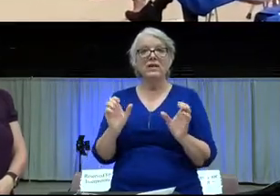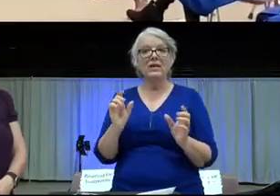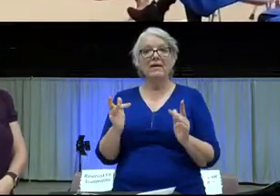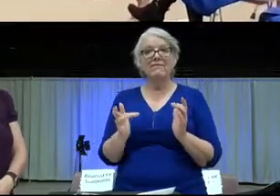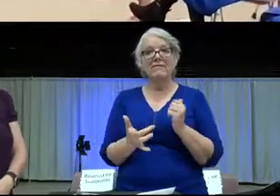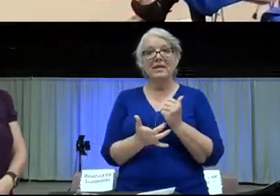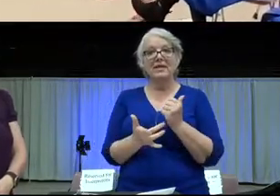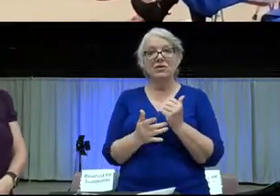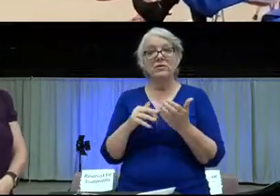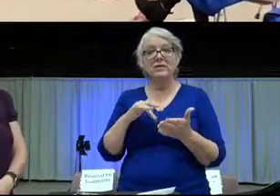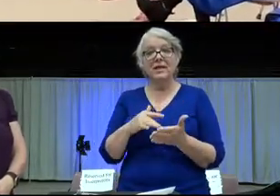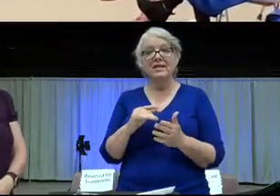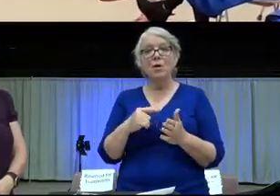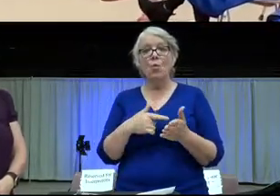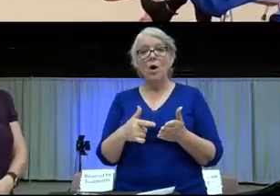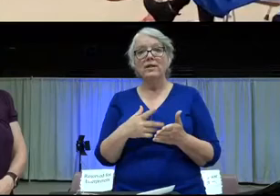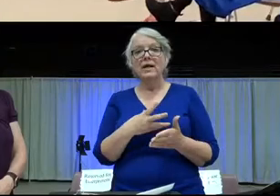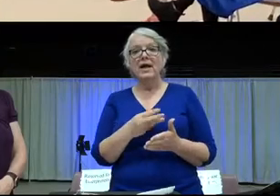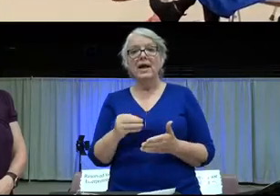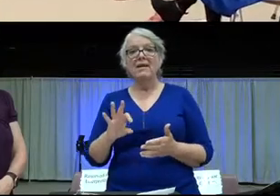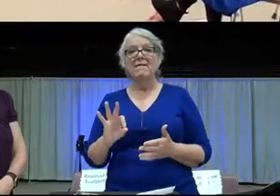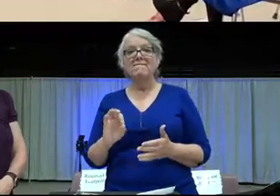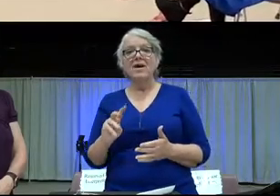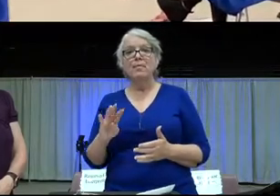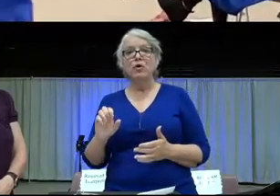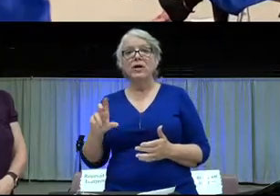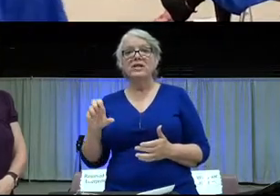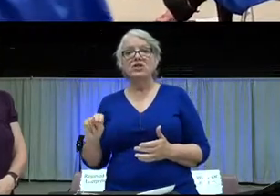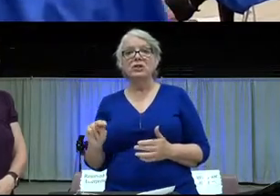Fabrication, Tier 3.